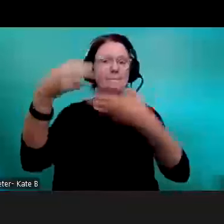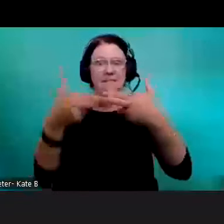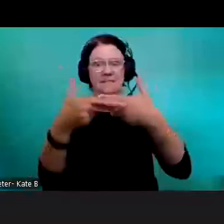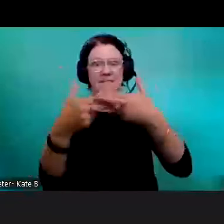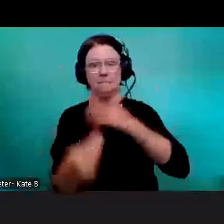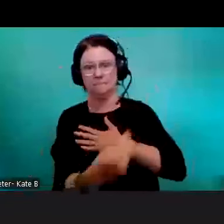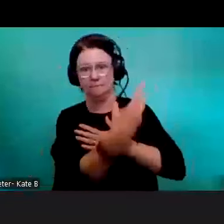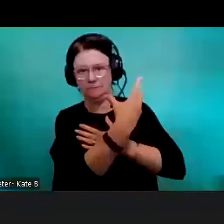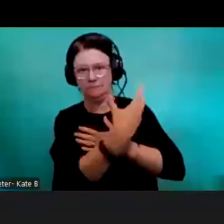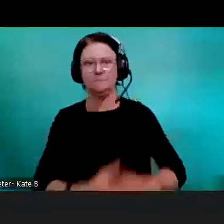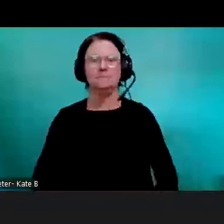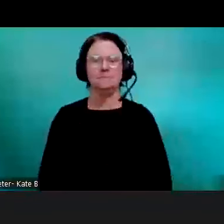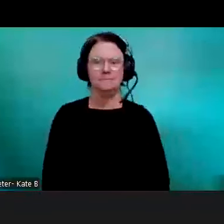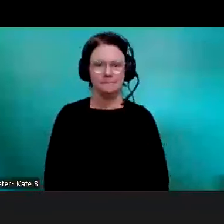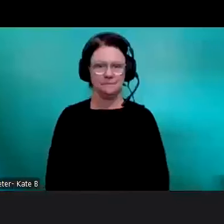slideshow.